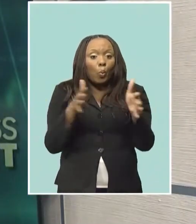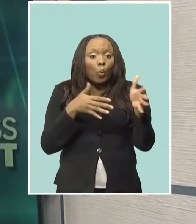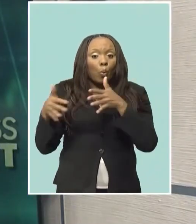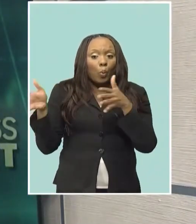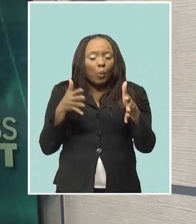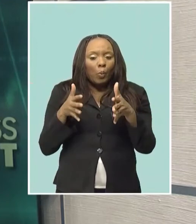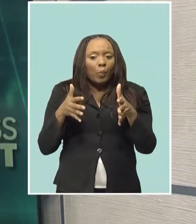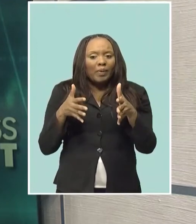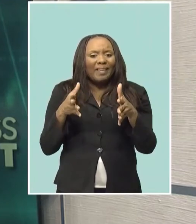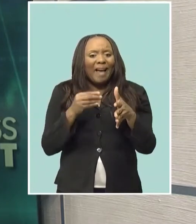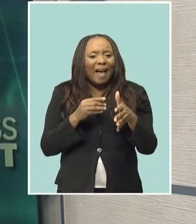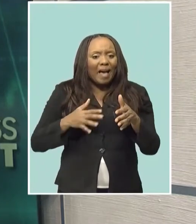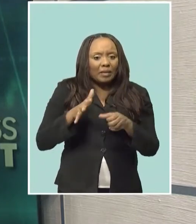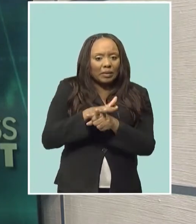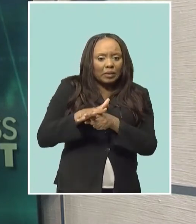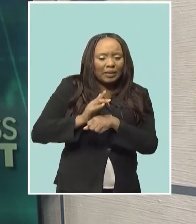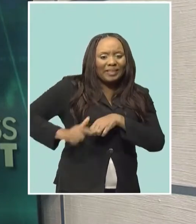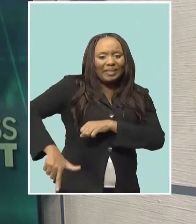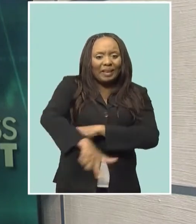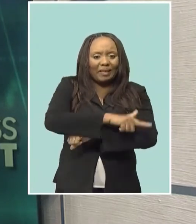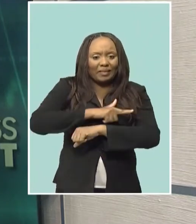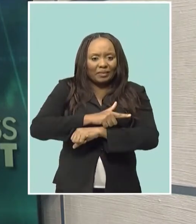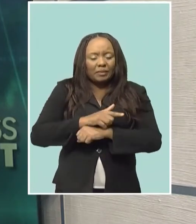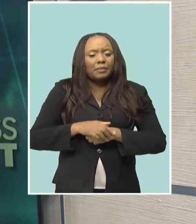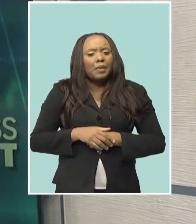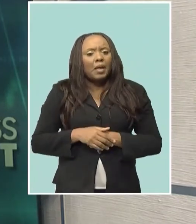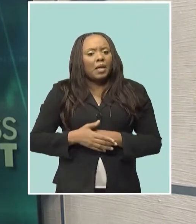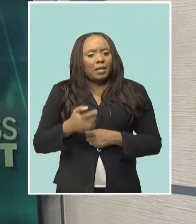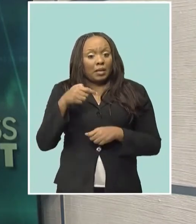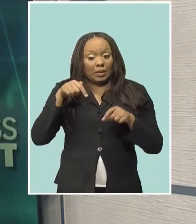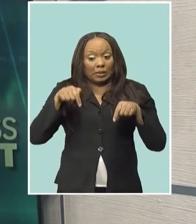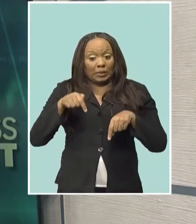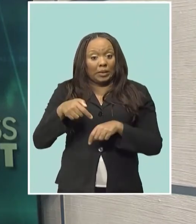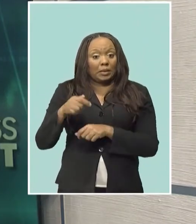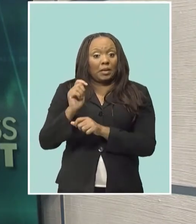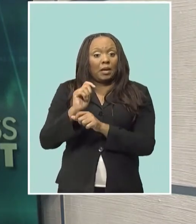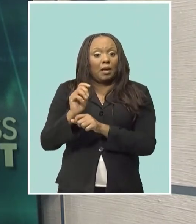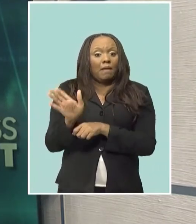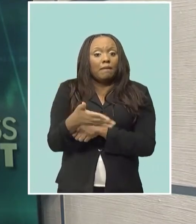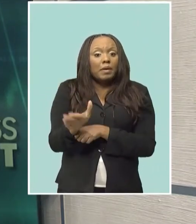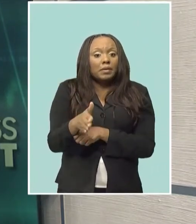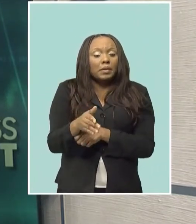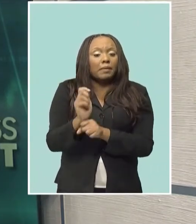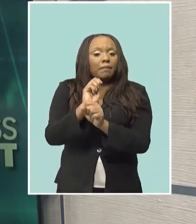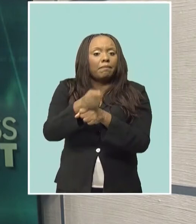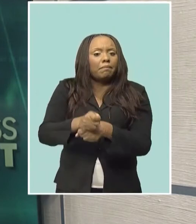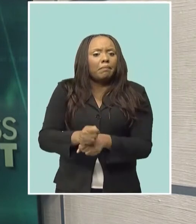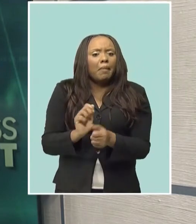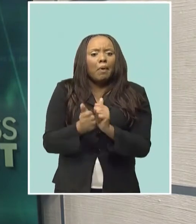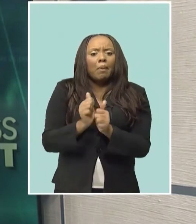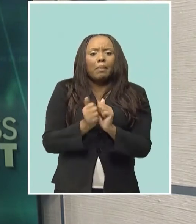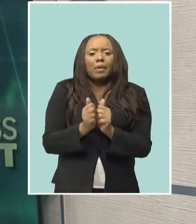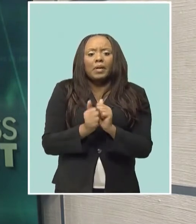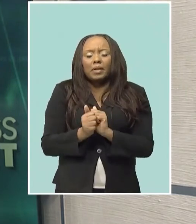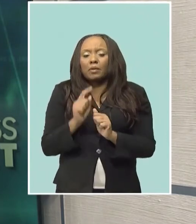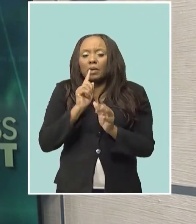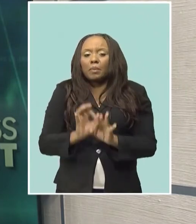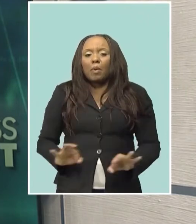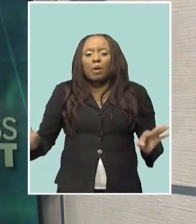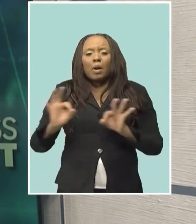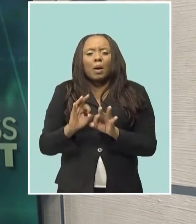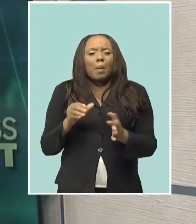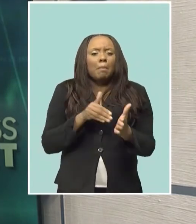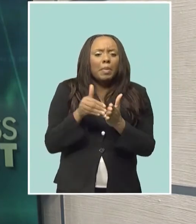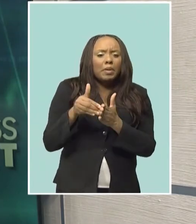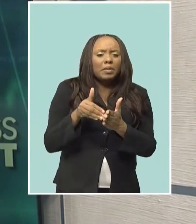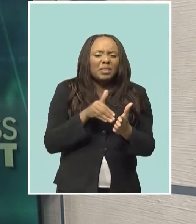importance of fishing, and particularly this fishing competition, cannot be overstated because it has generated millions of dollars in revenue for